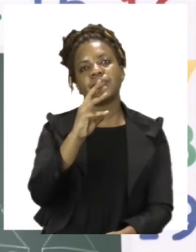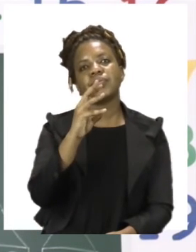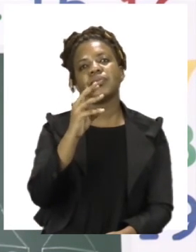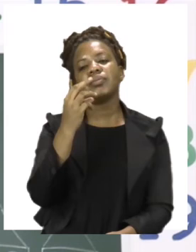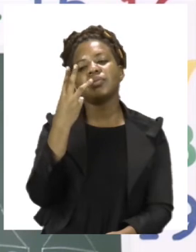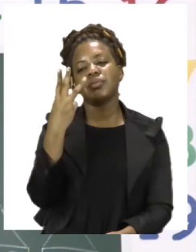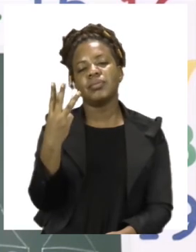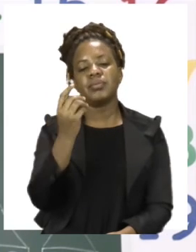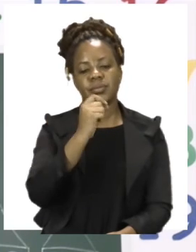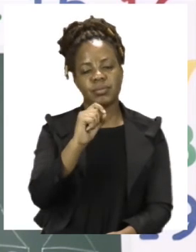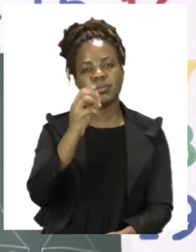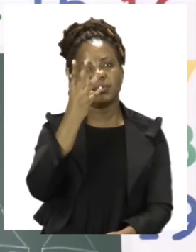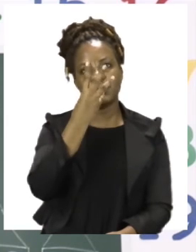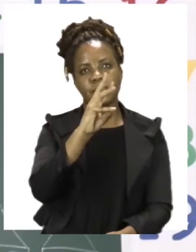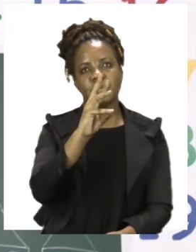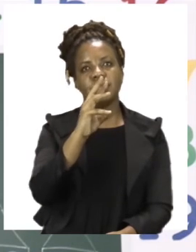63.